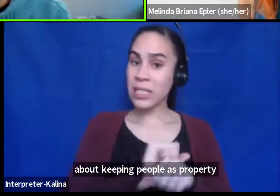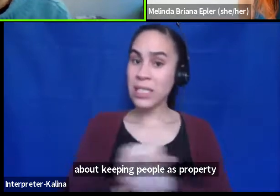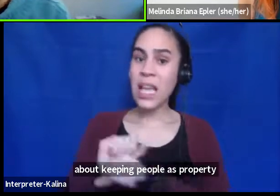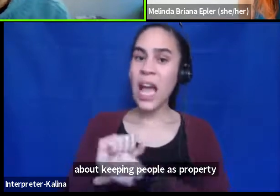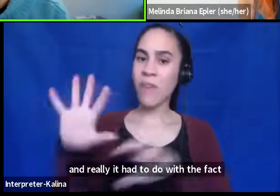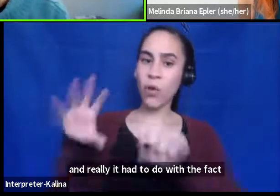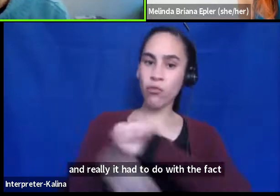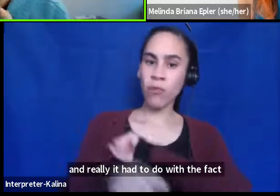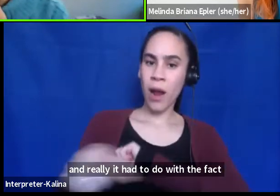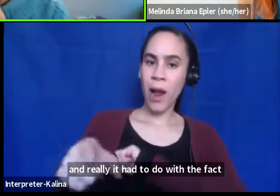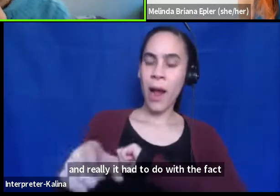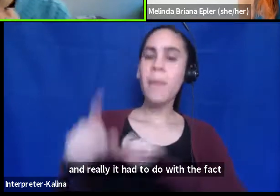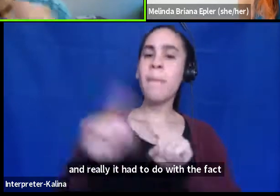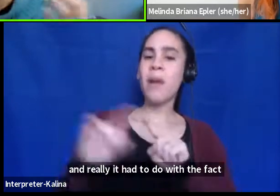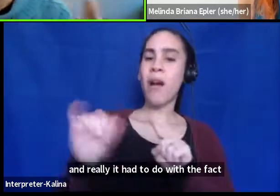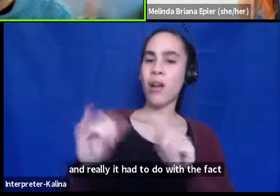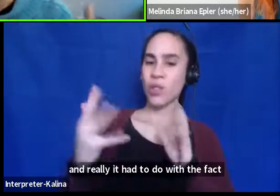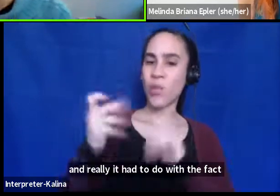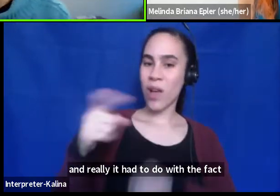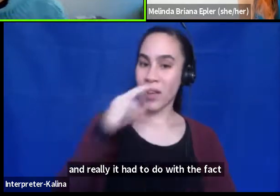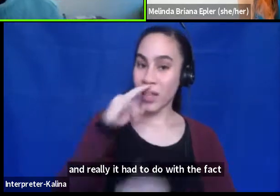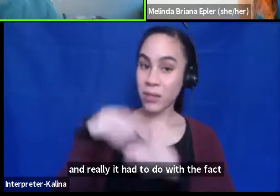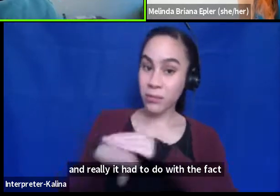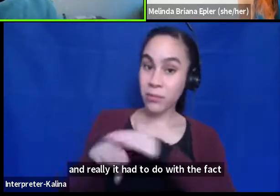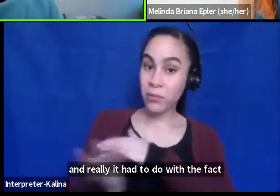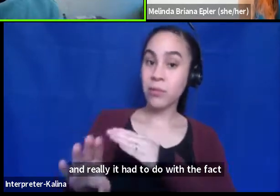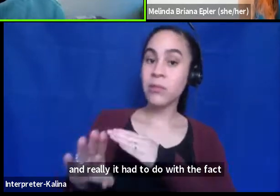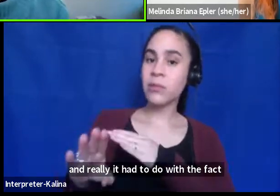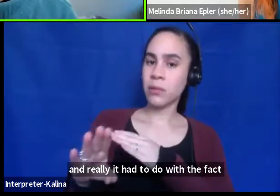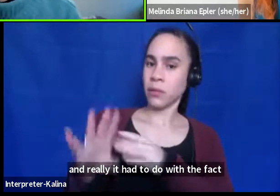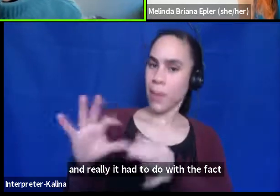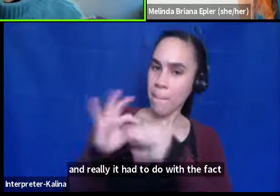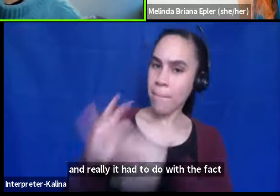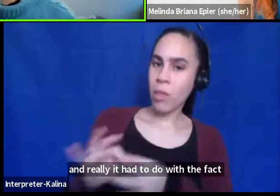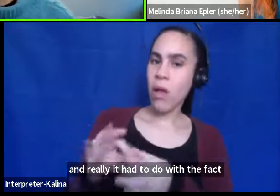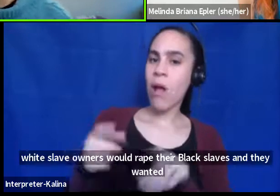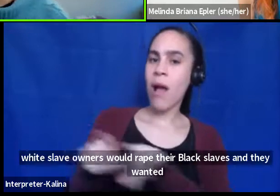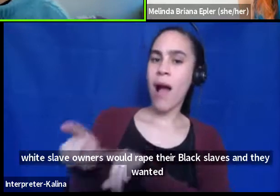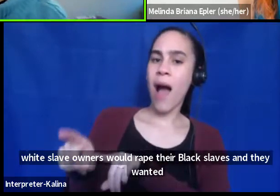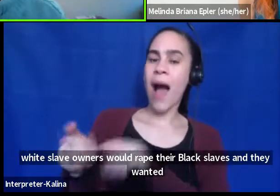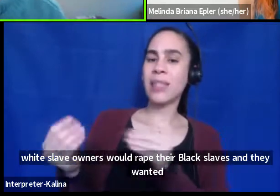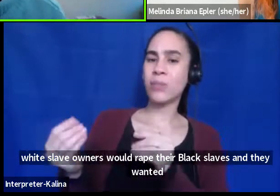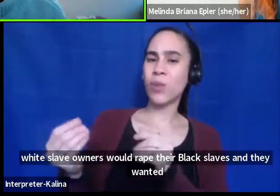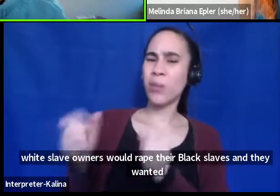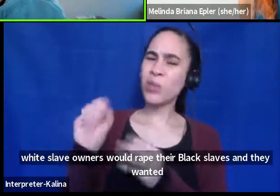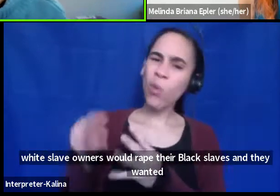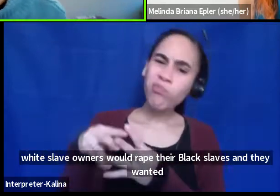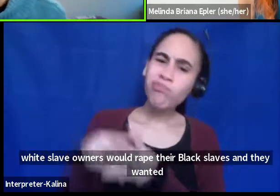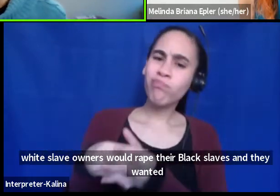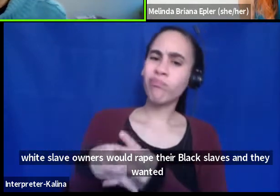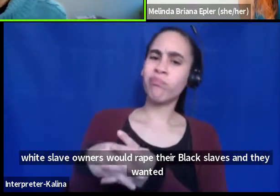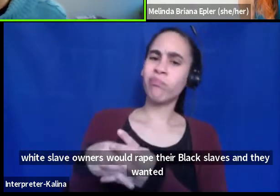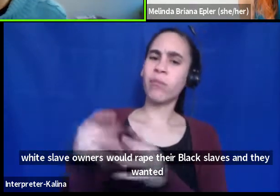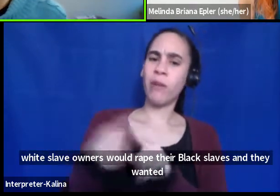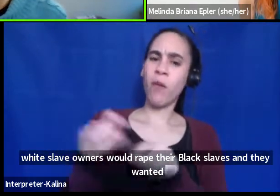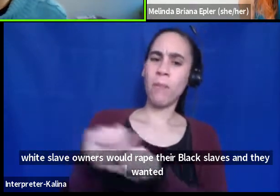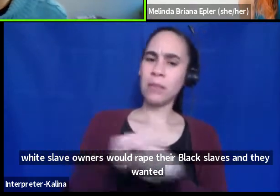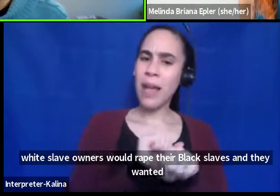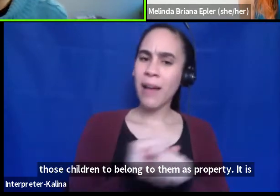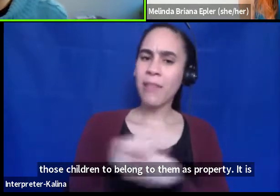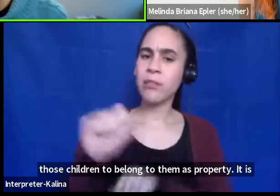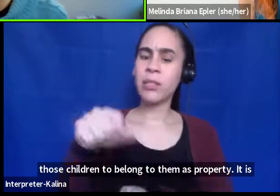still belong to them as property. So it's rooted in slavery. And there are